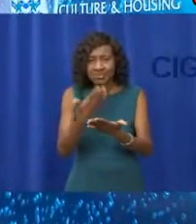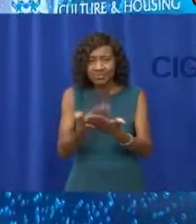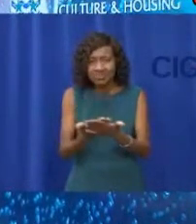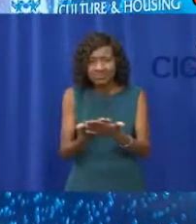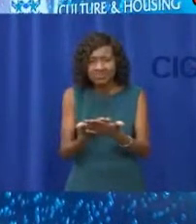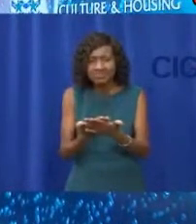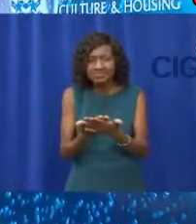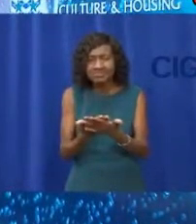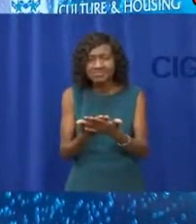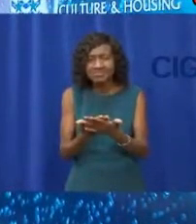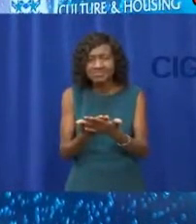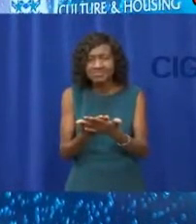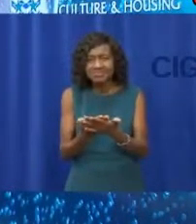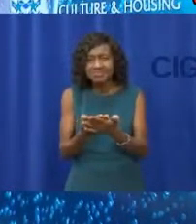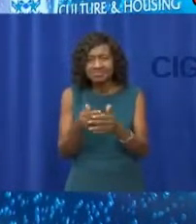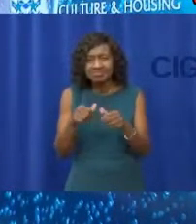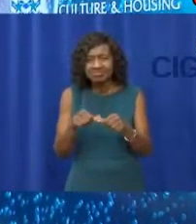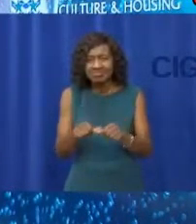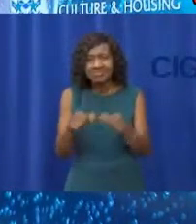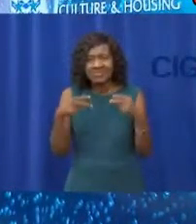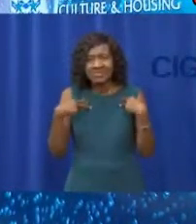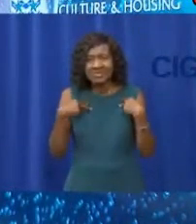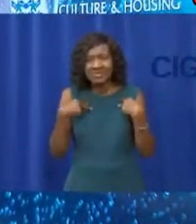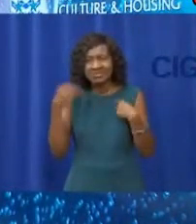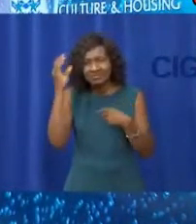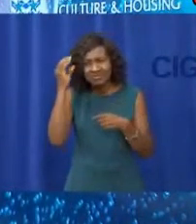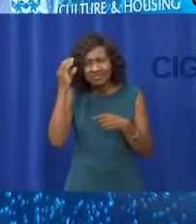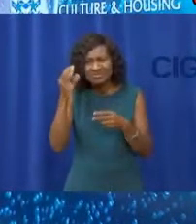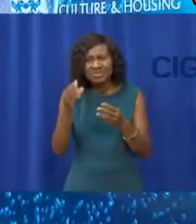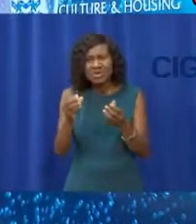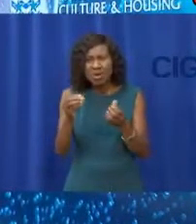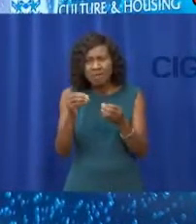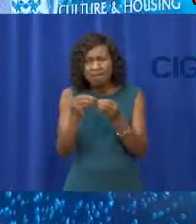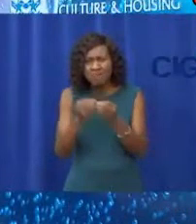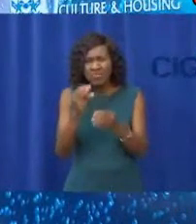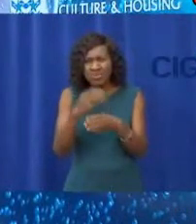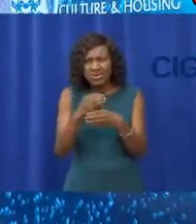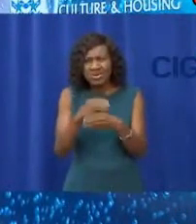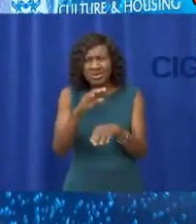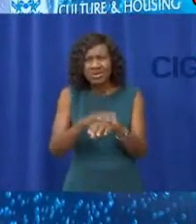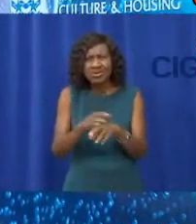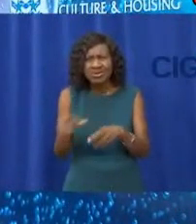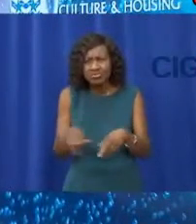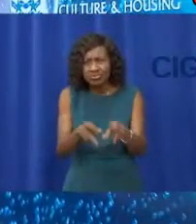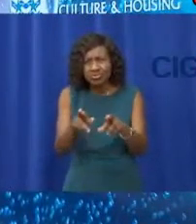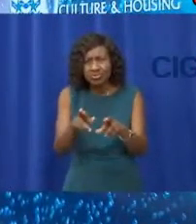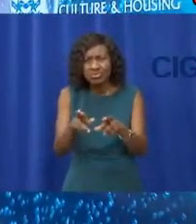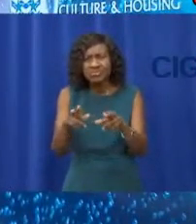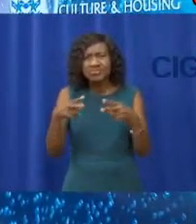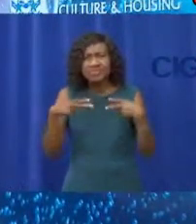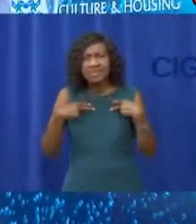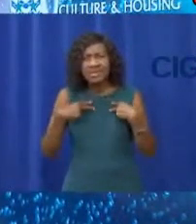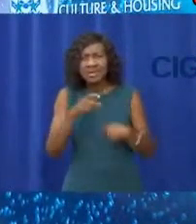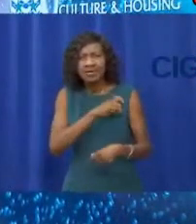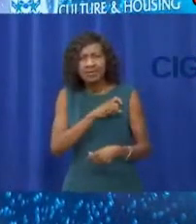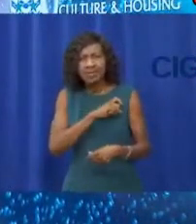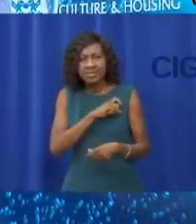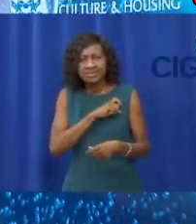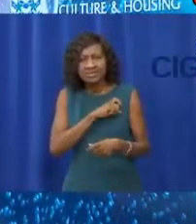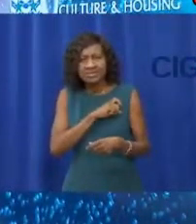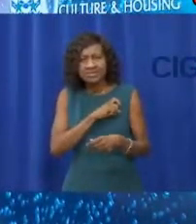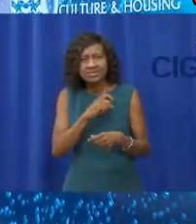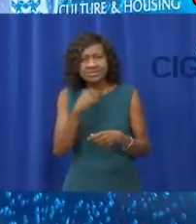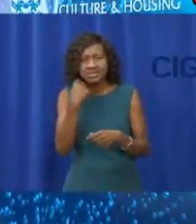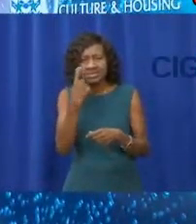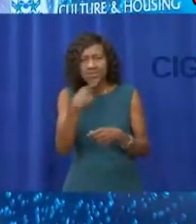I probably still have some concerns. There's more traffic on the road than there should be. We have strategic police checkpoints